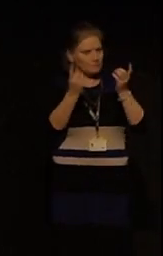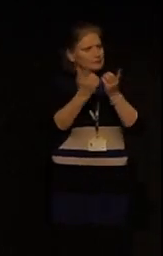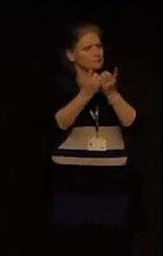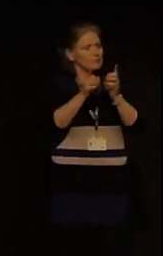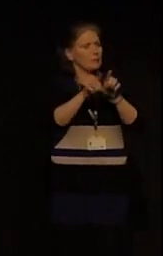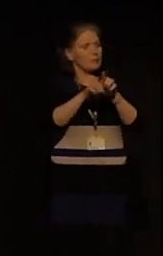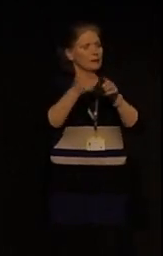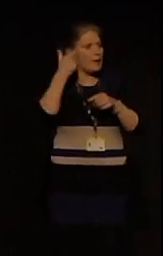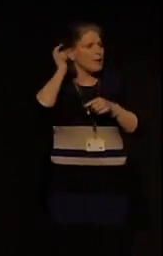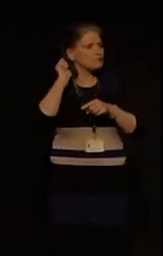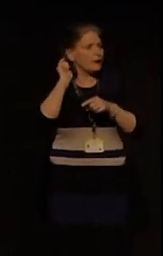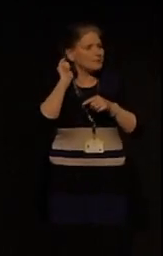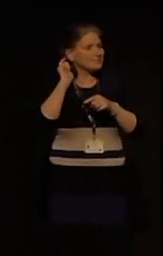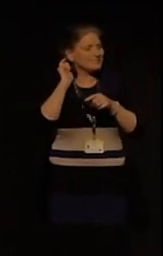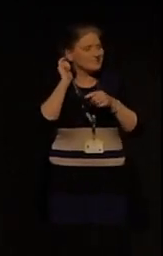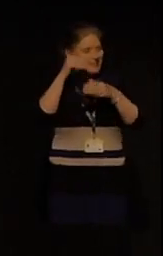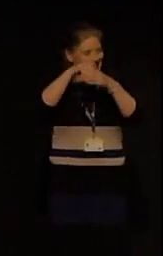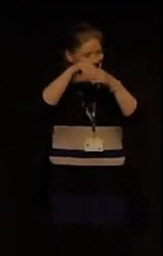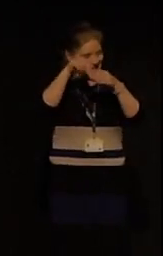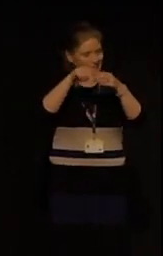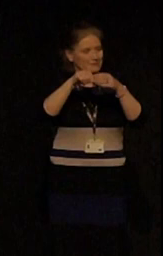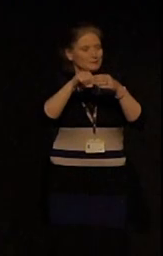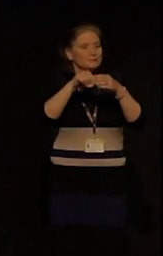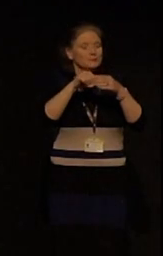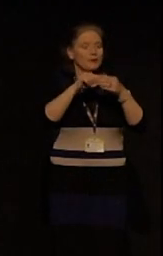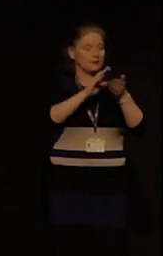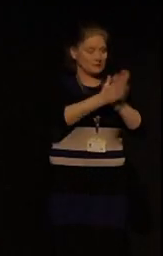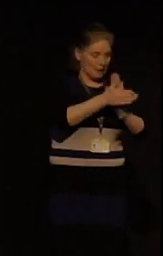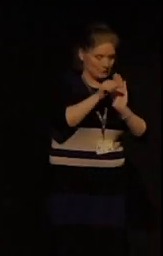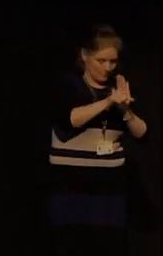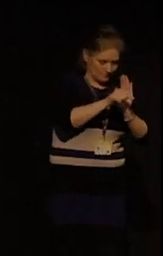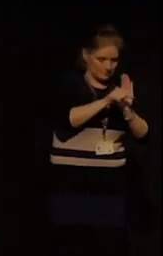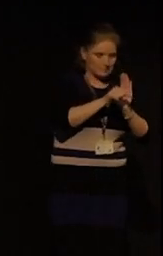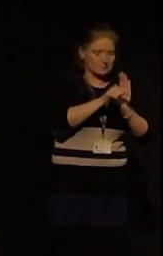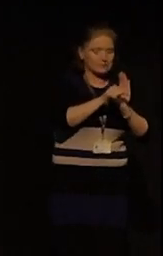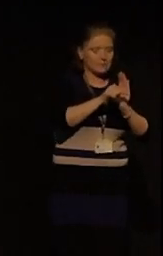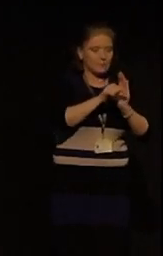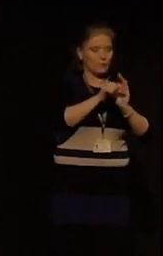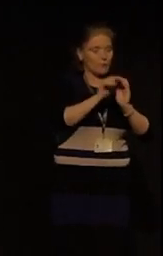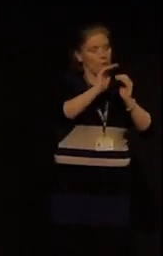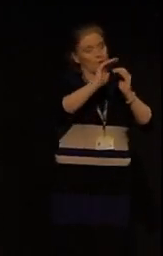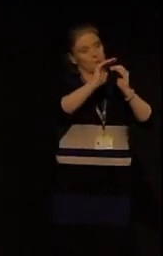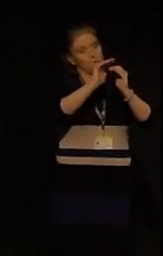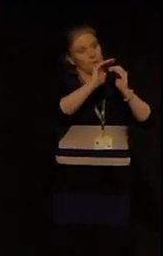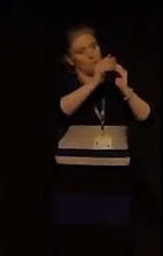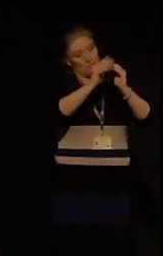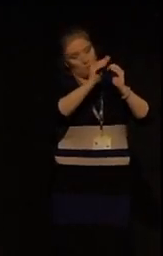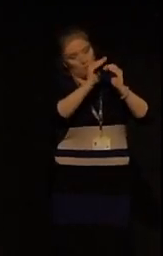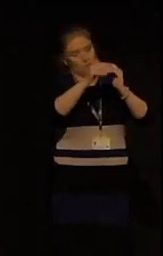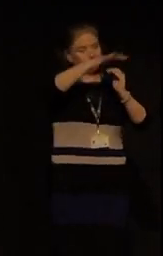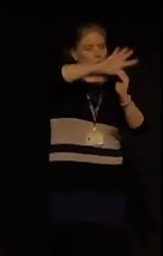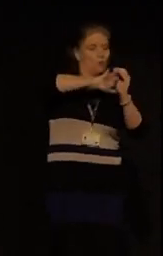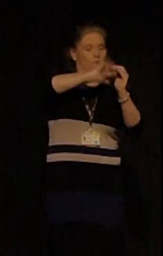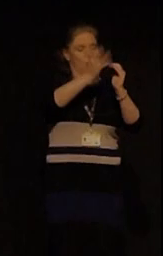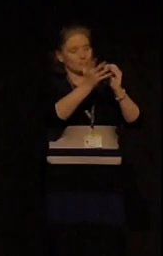aid. When you damage the periphery and you reduce the neural input from the peripheral part of the ear, the brain